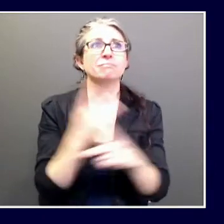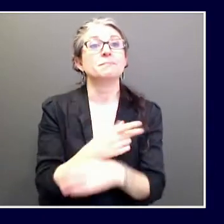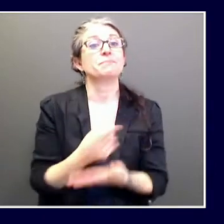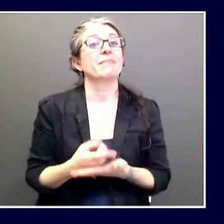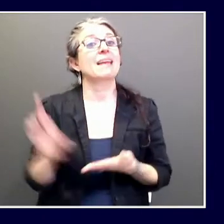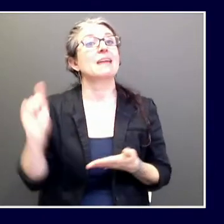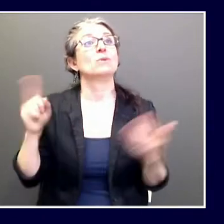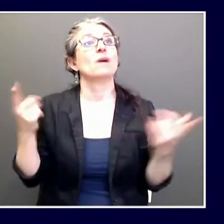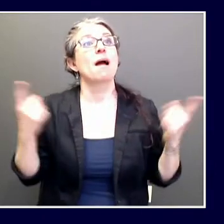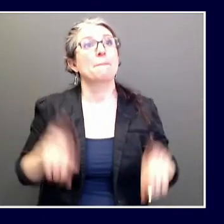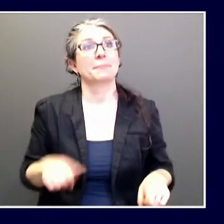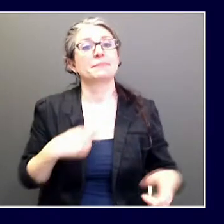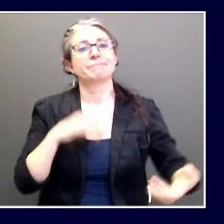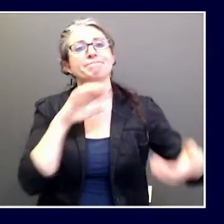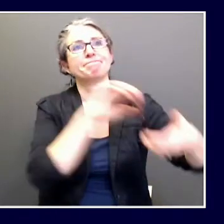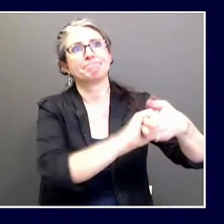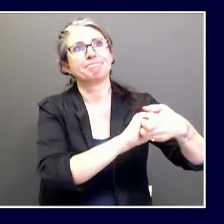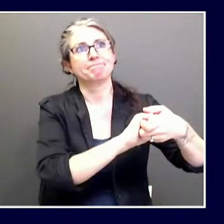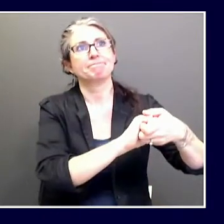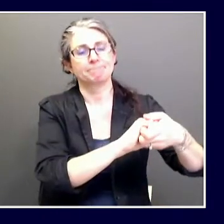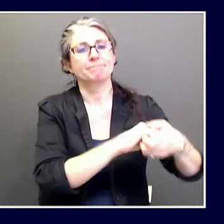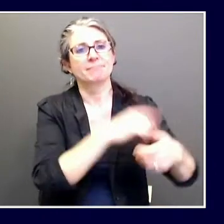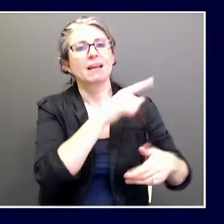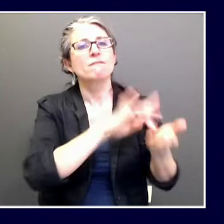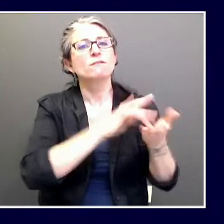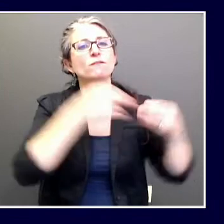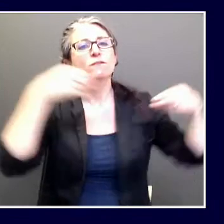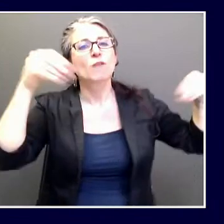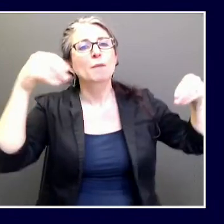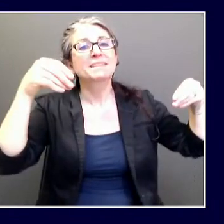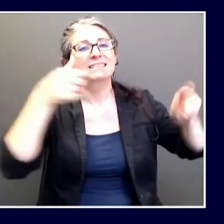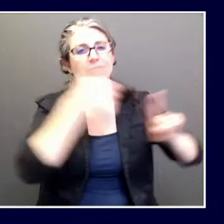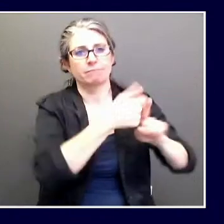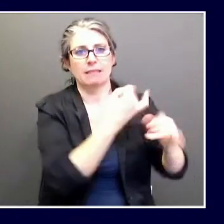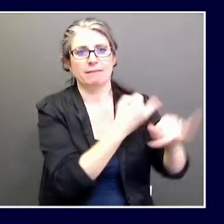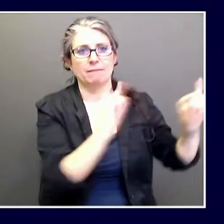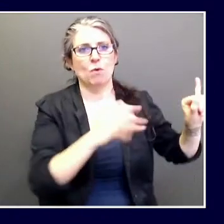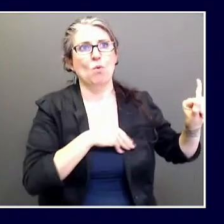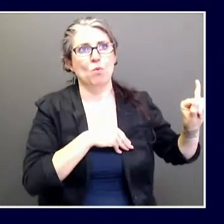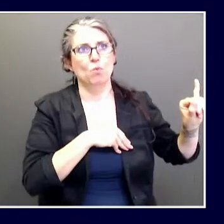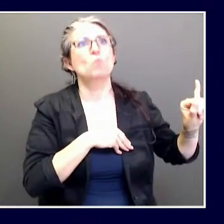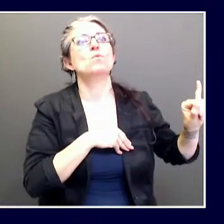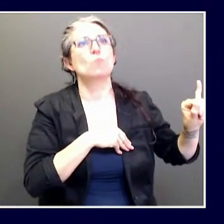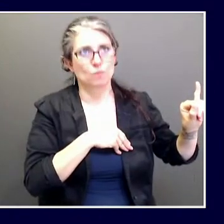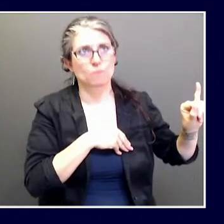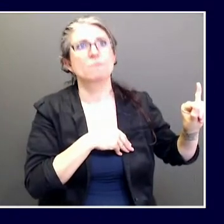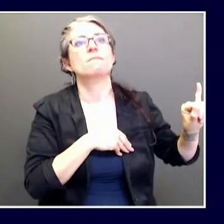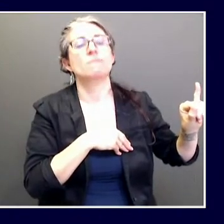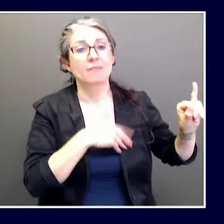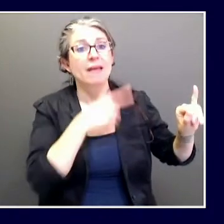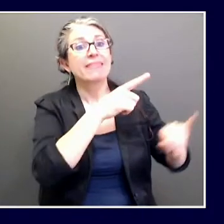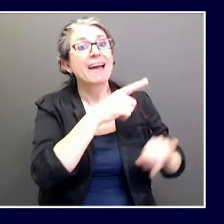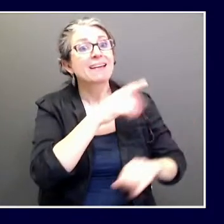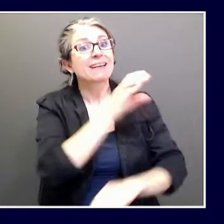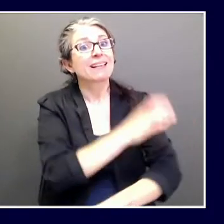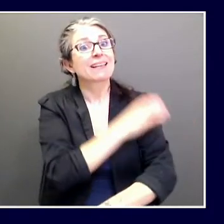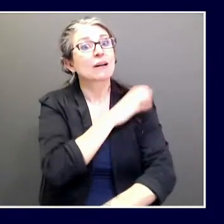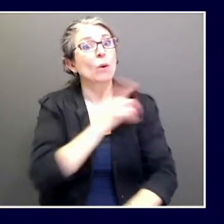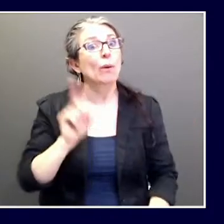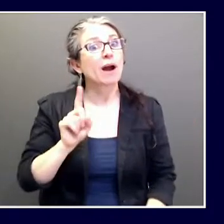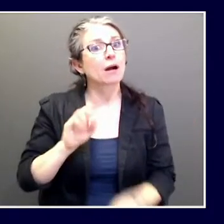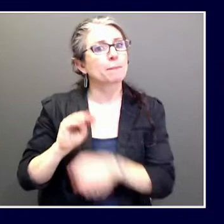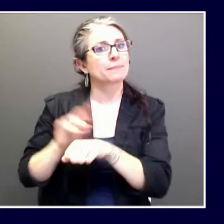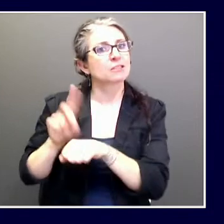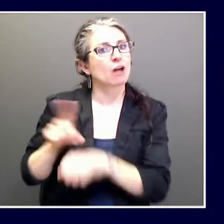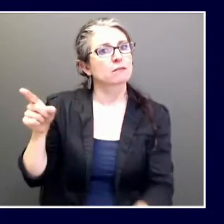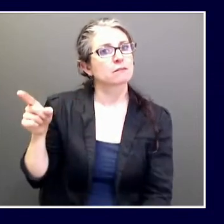independent pharmacy to do a pop-up clinic at a McDonald's in Waterville and did over 200 shots in 2 hours. So we know the demand is out